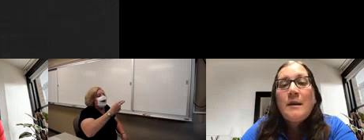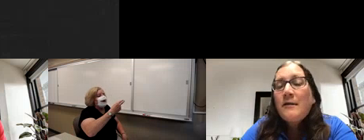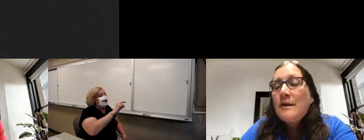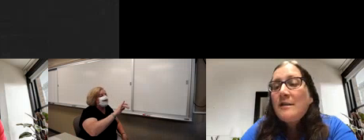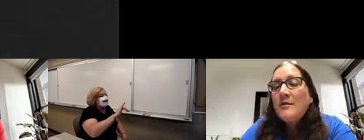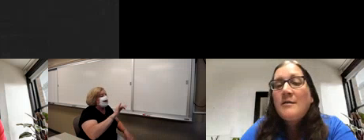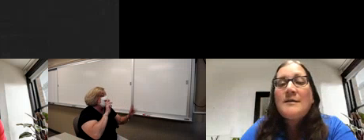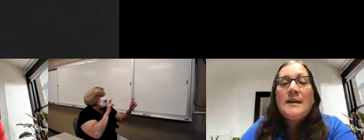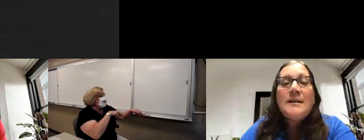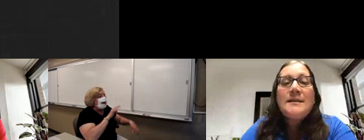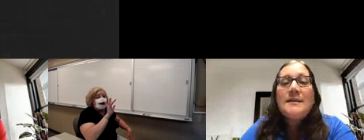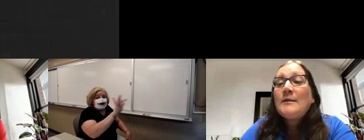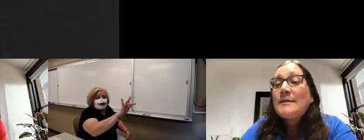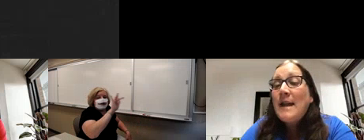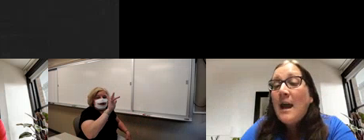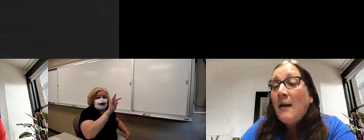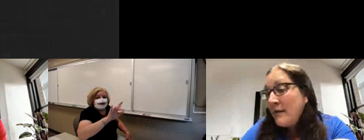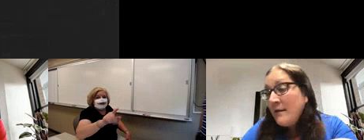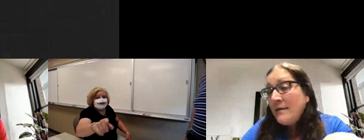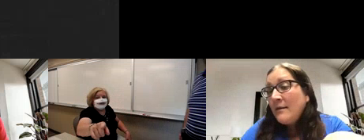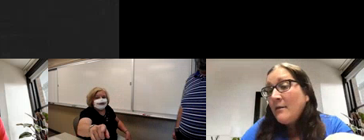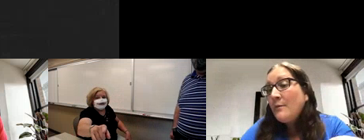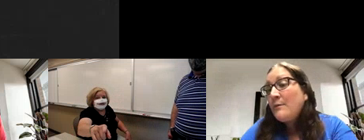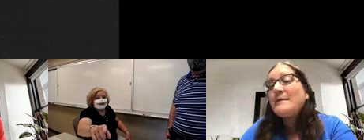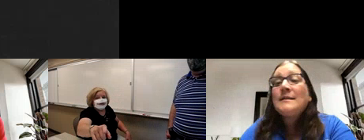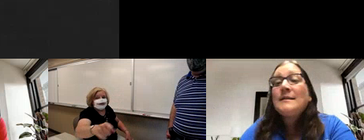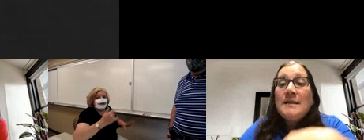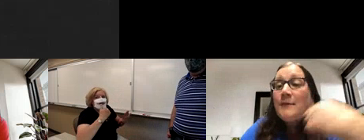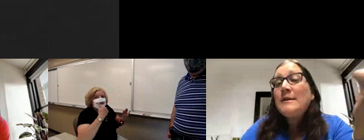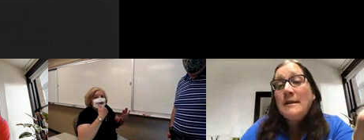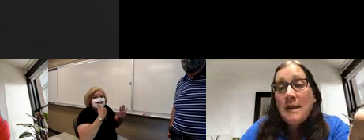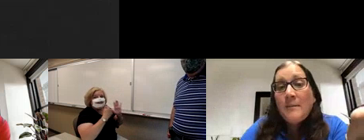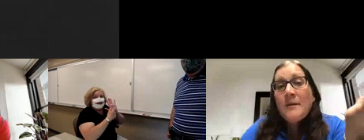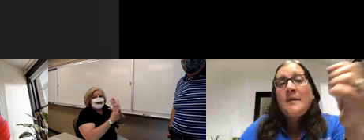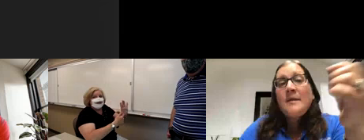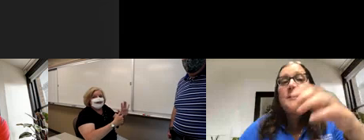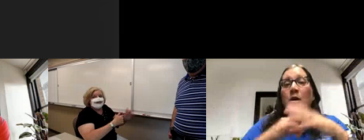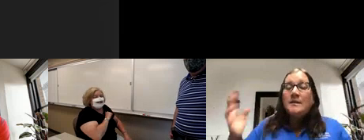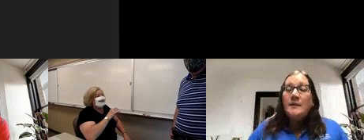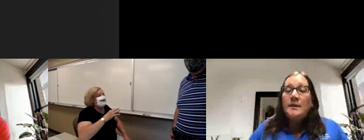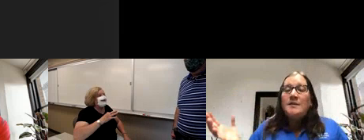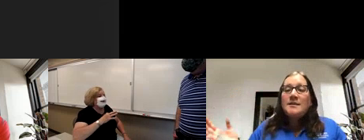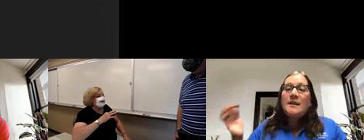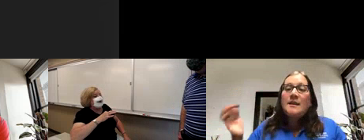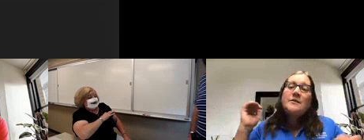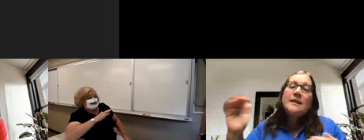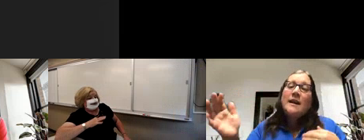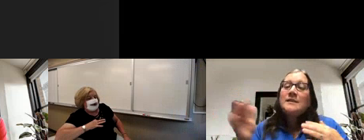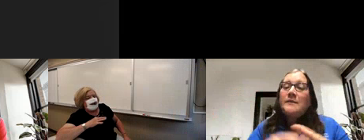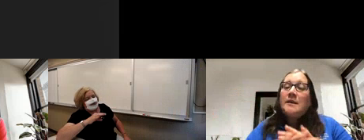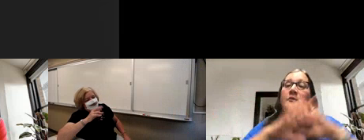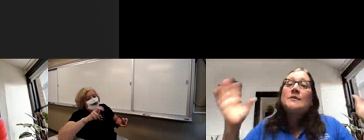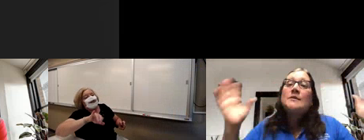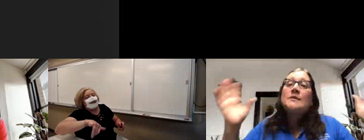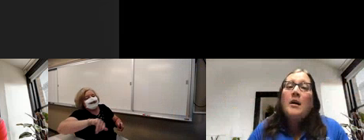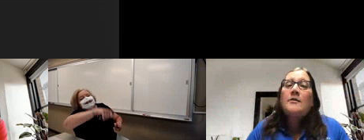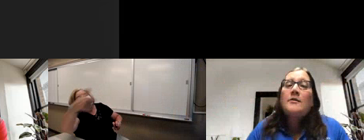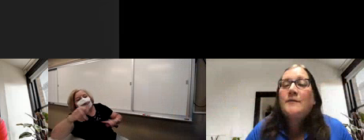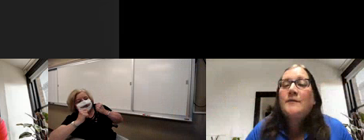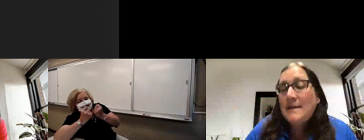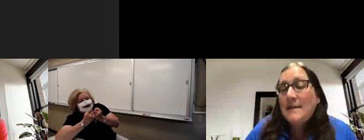see right underneath her, it says CTEL staff. That's a different team. So your activity just gives you the activity